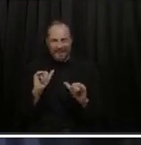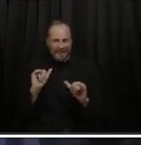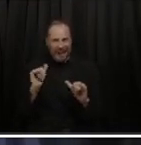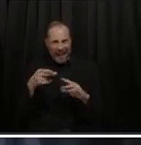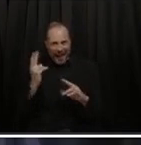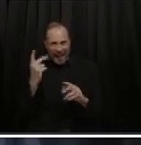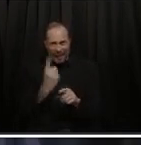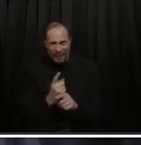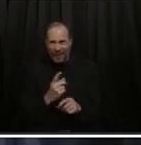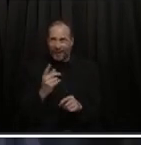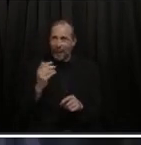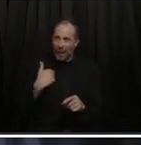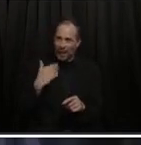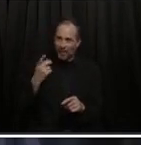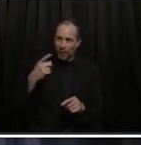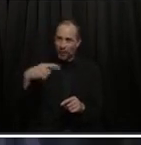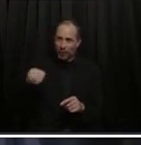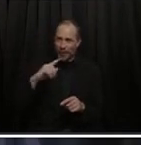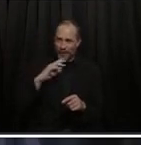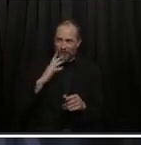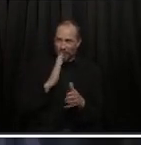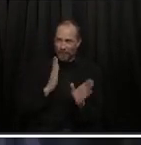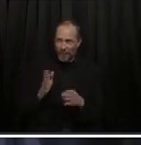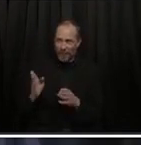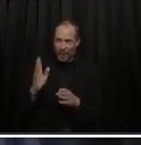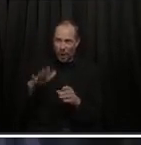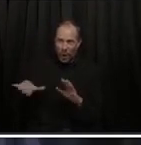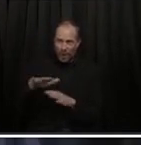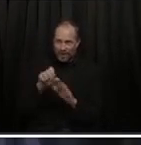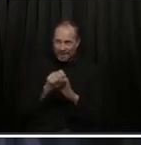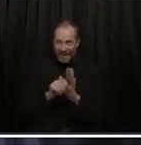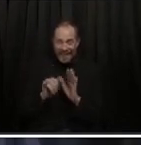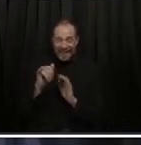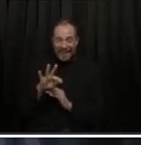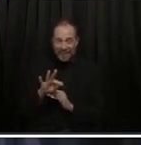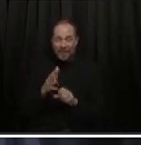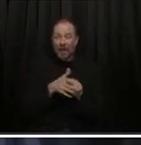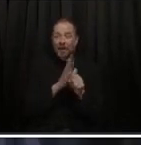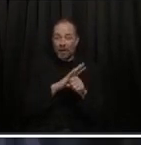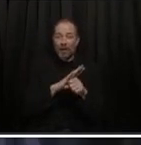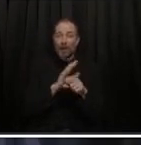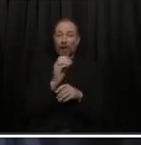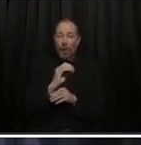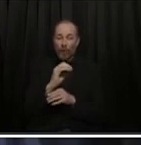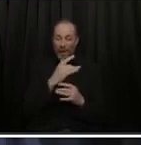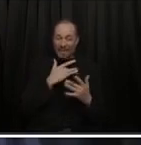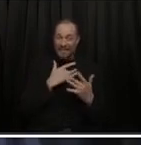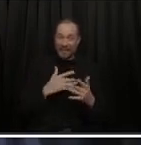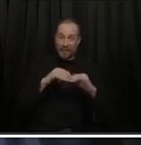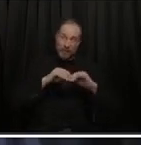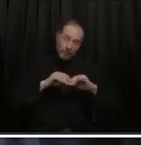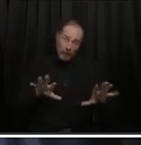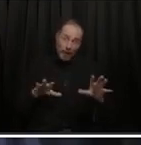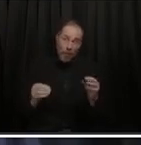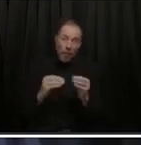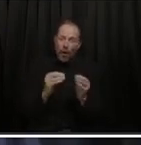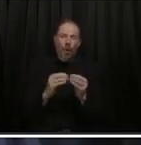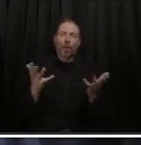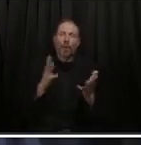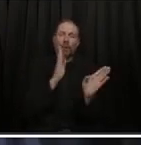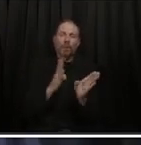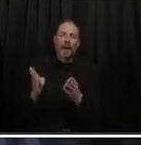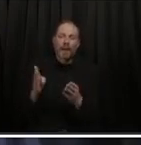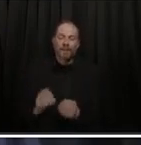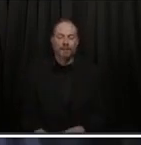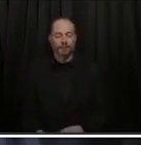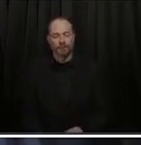prepare hospitals around the state if the Omicron variant is a lot more transmissible than what we've seen? So